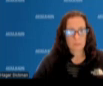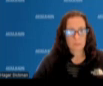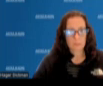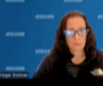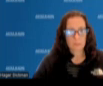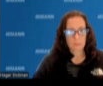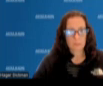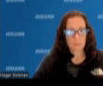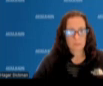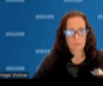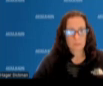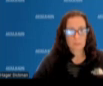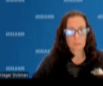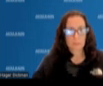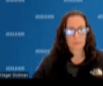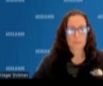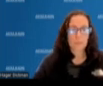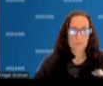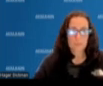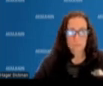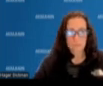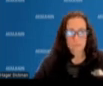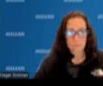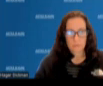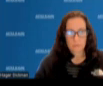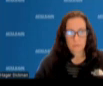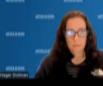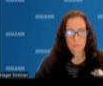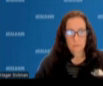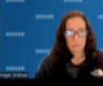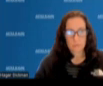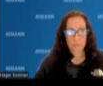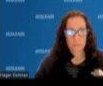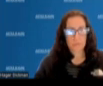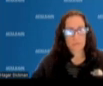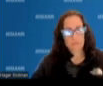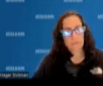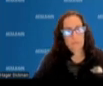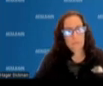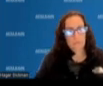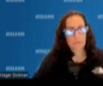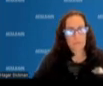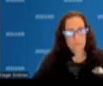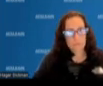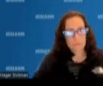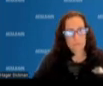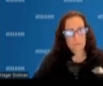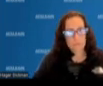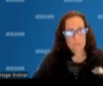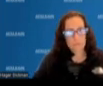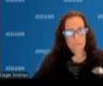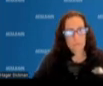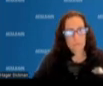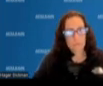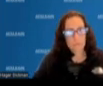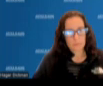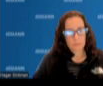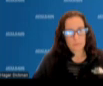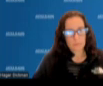different leadership in the future, especially if their budgets are tight. Next slide.